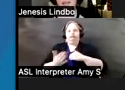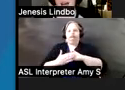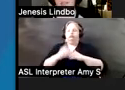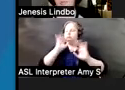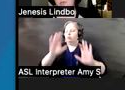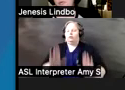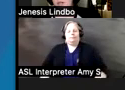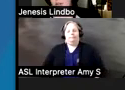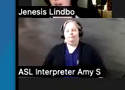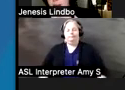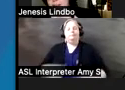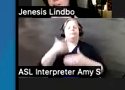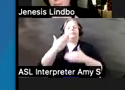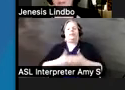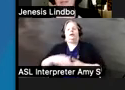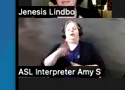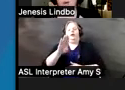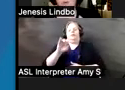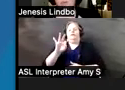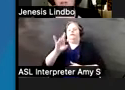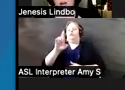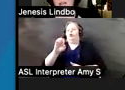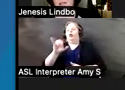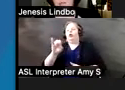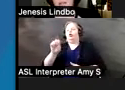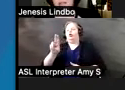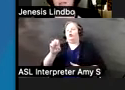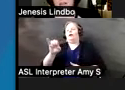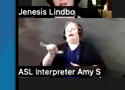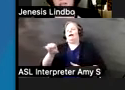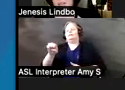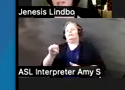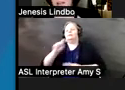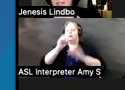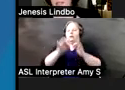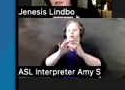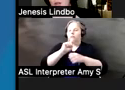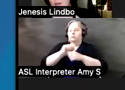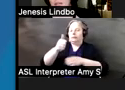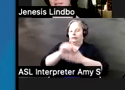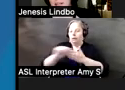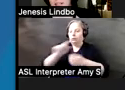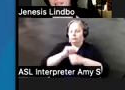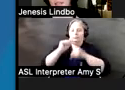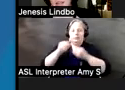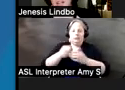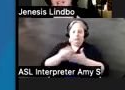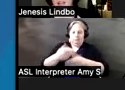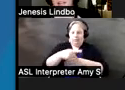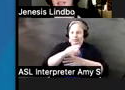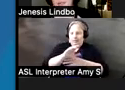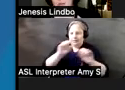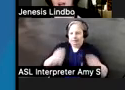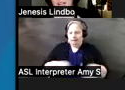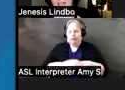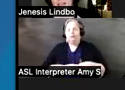Next, we have Before Your Eyes. So the cost of this one is $10. It is available on PC. There